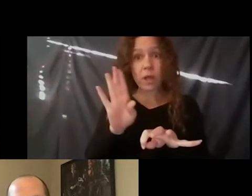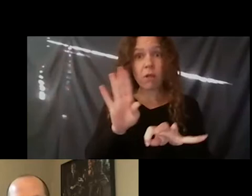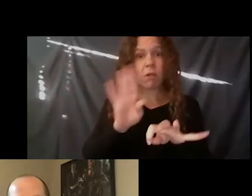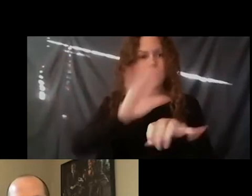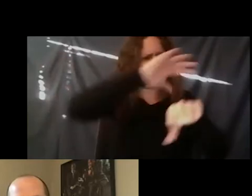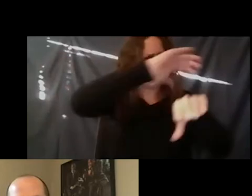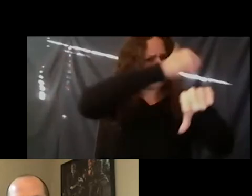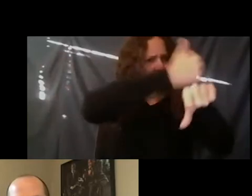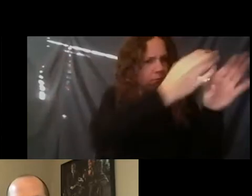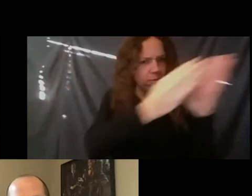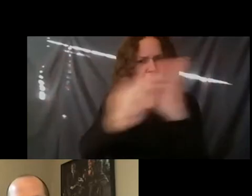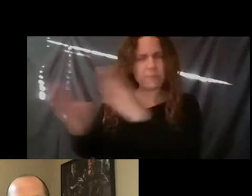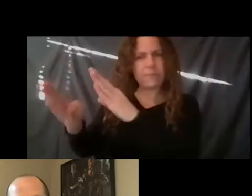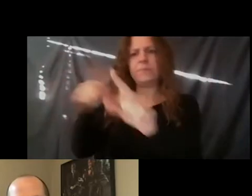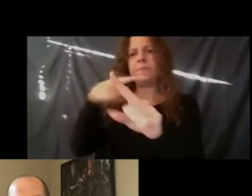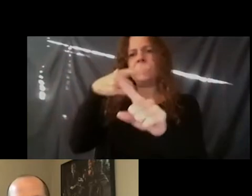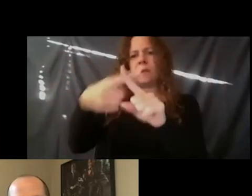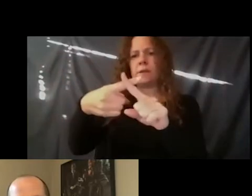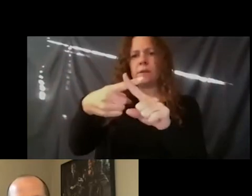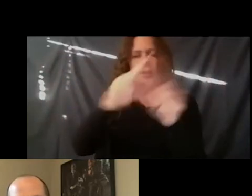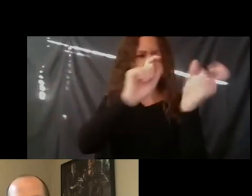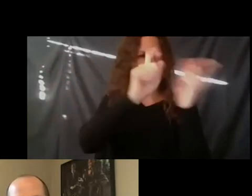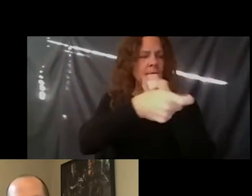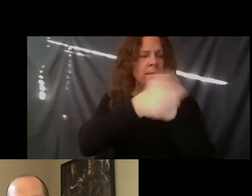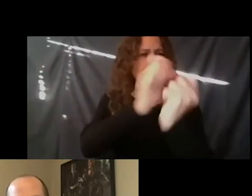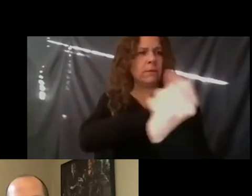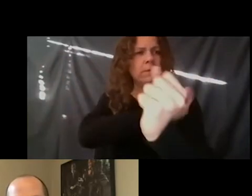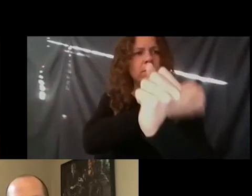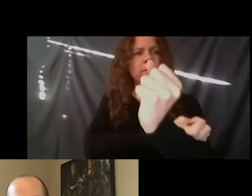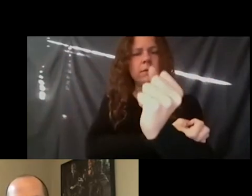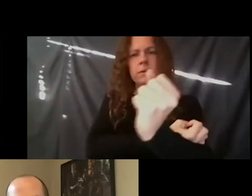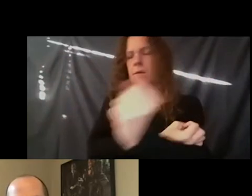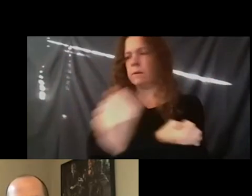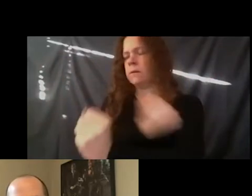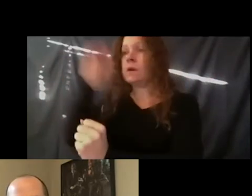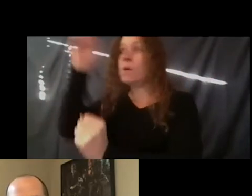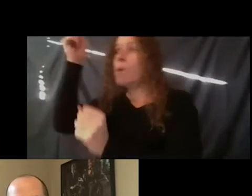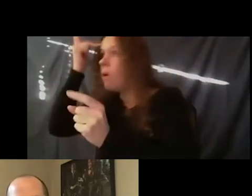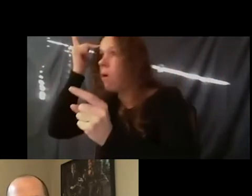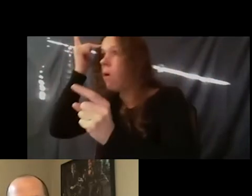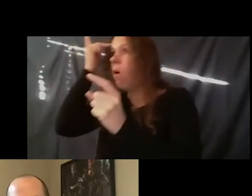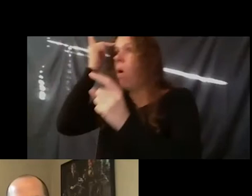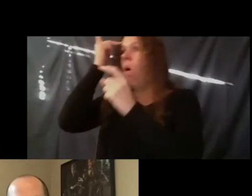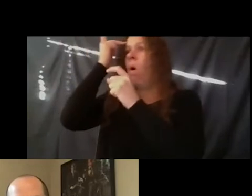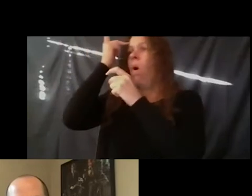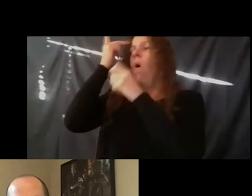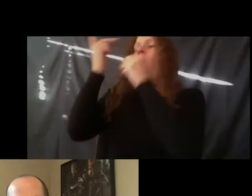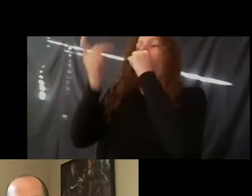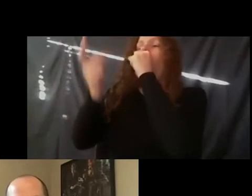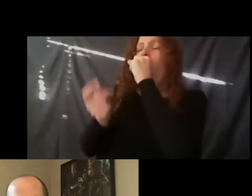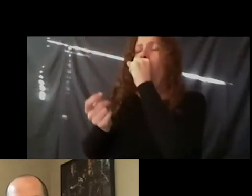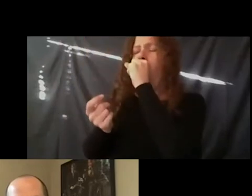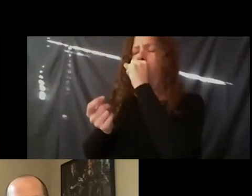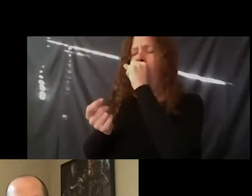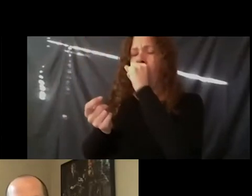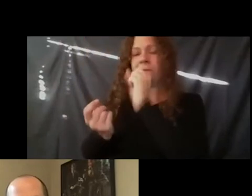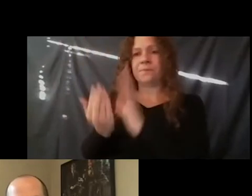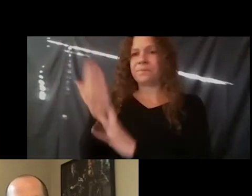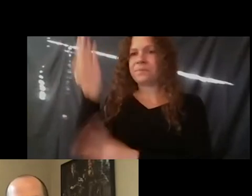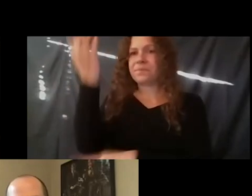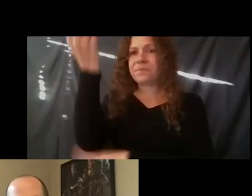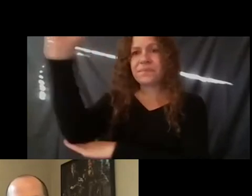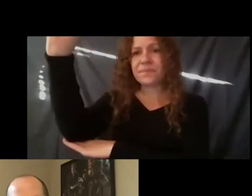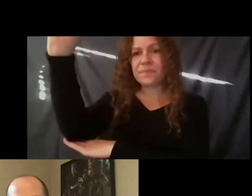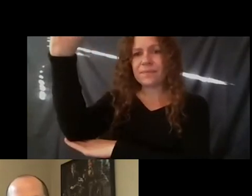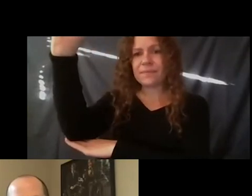transform that energy from protest to politics, as Bayard Rustin said. And electoral